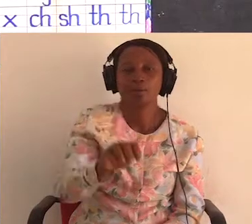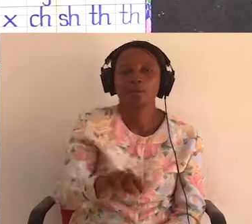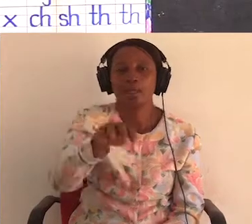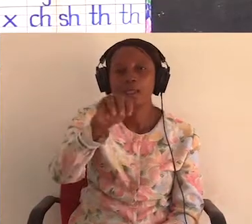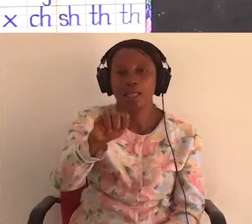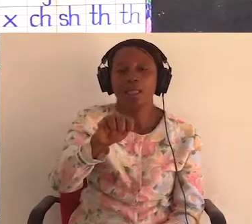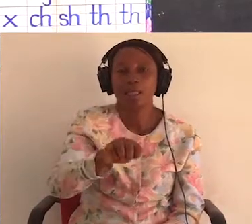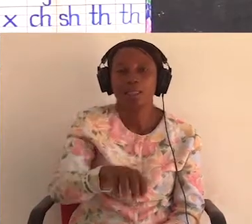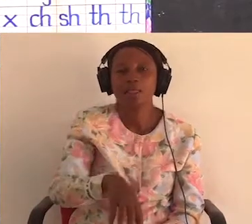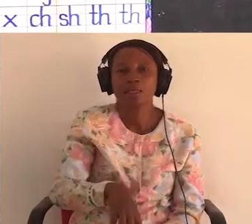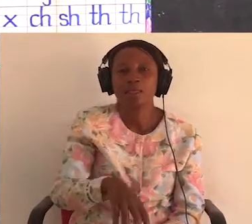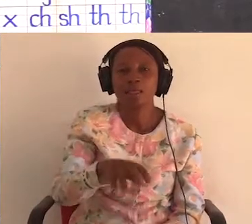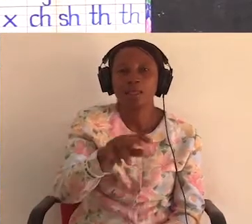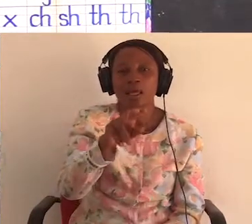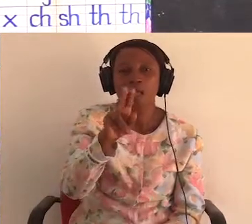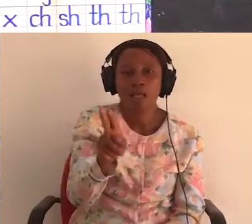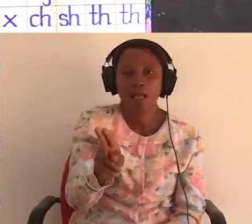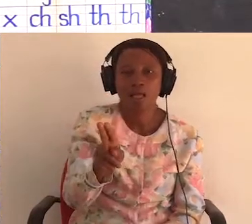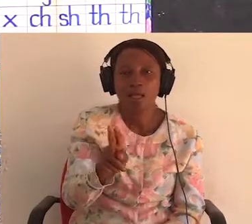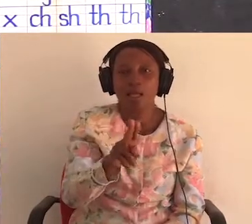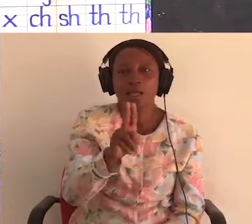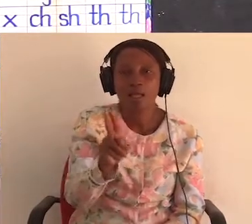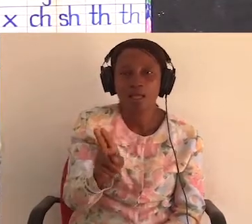What sound is this?